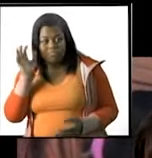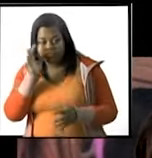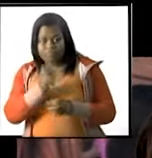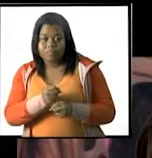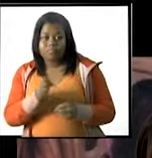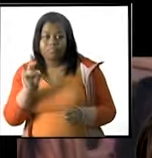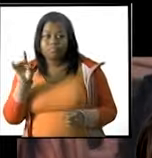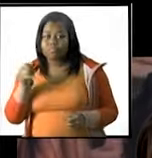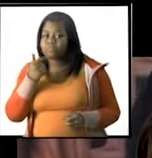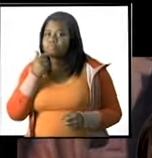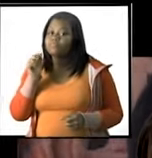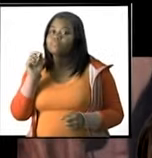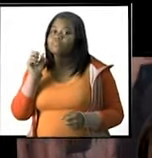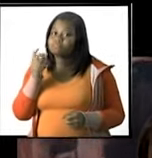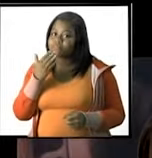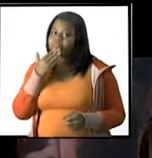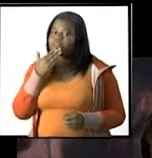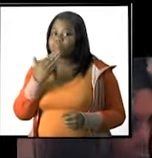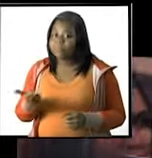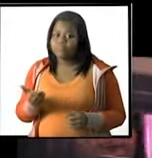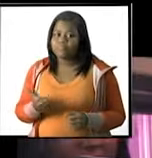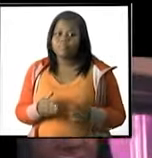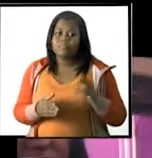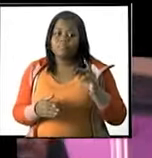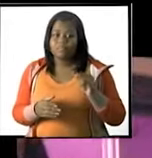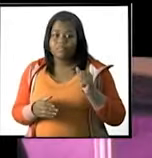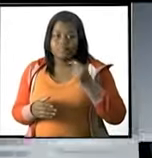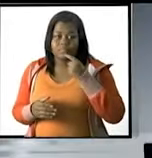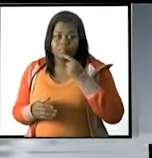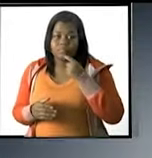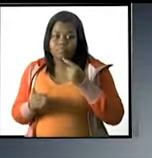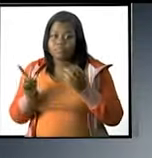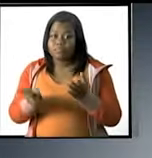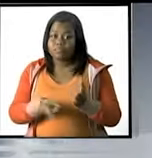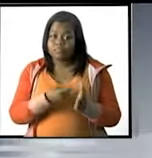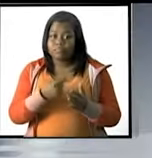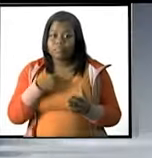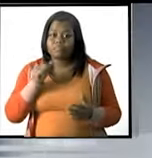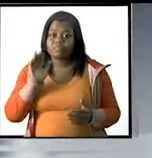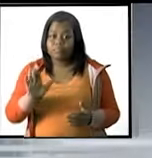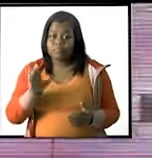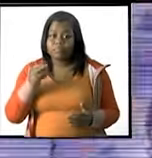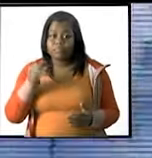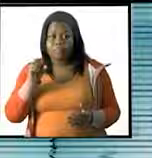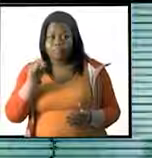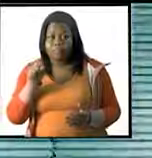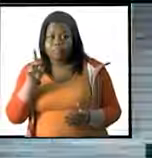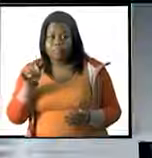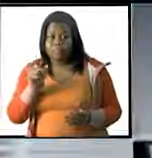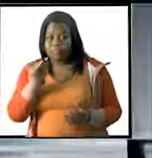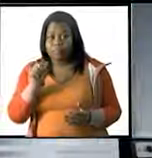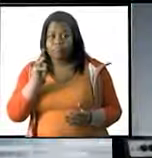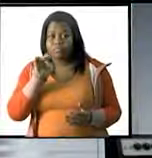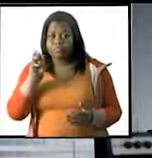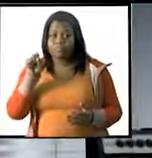if she has another one like that, I'll be down to listen to it. Okay, thank you. Once again, I'm your host, Jada Williams, and we'll see you next